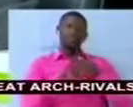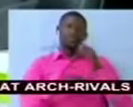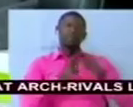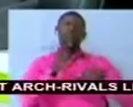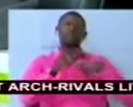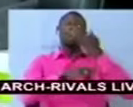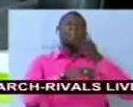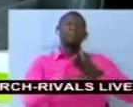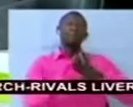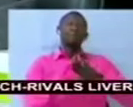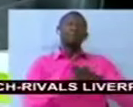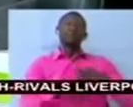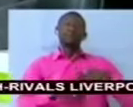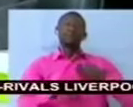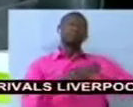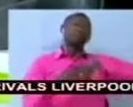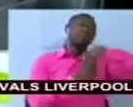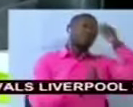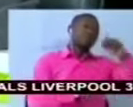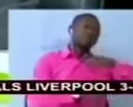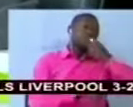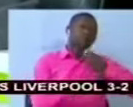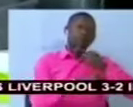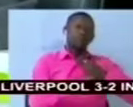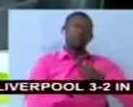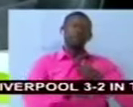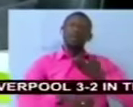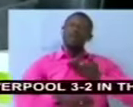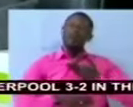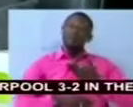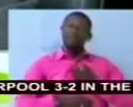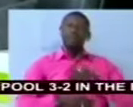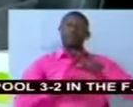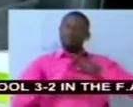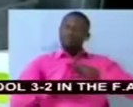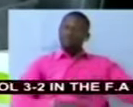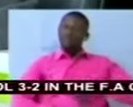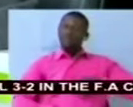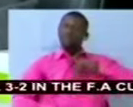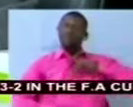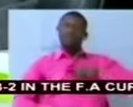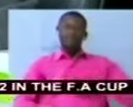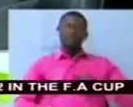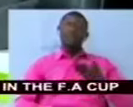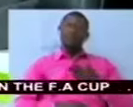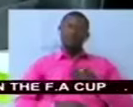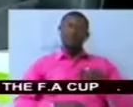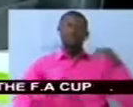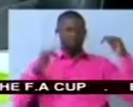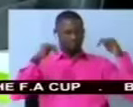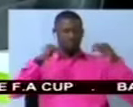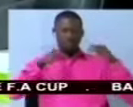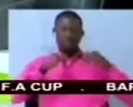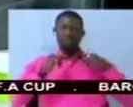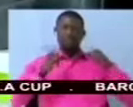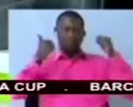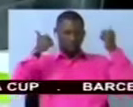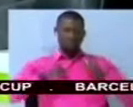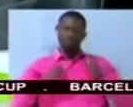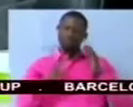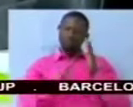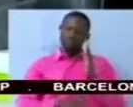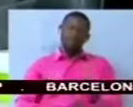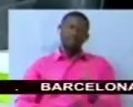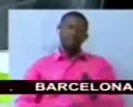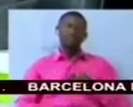diaspora that you grant them the extra patience to allow the due process to take its proper course. This